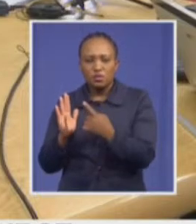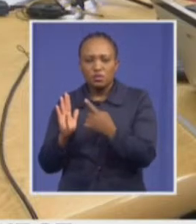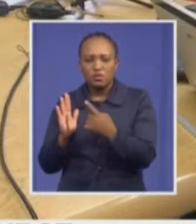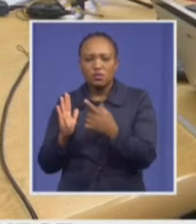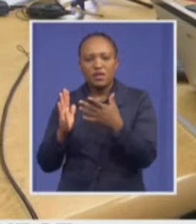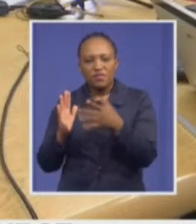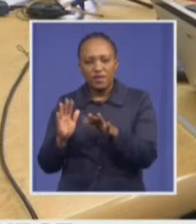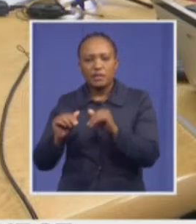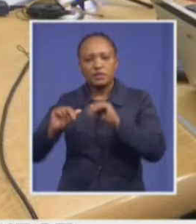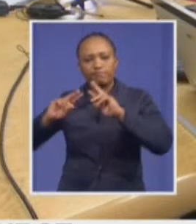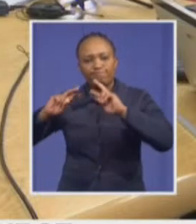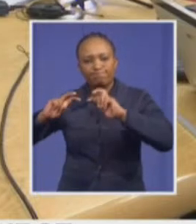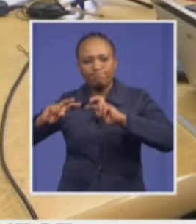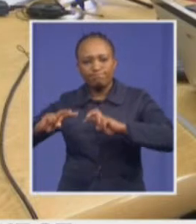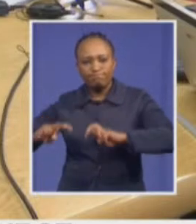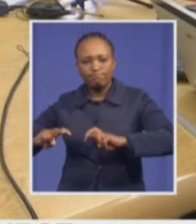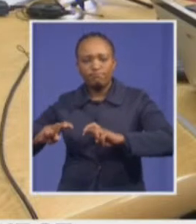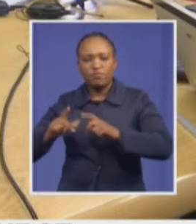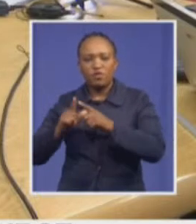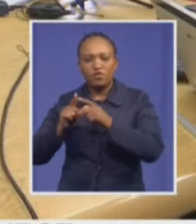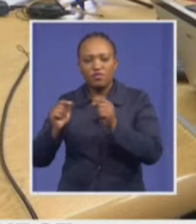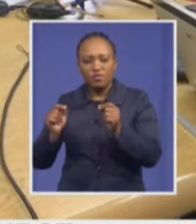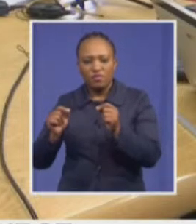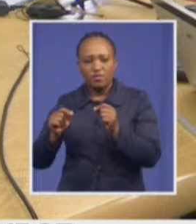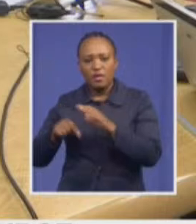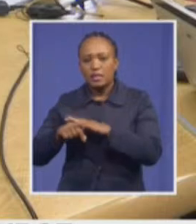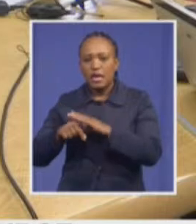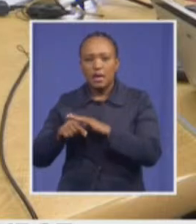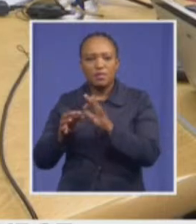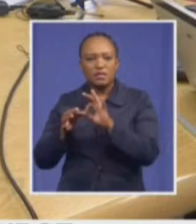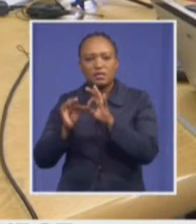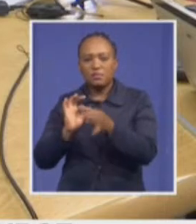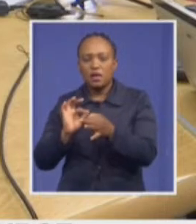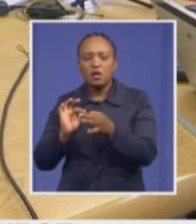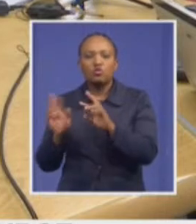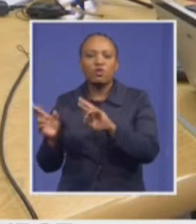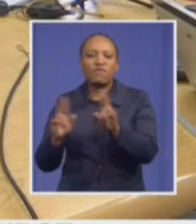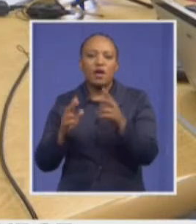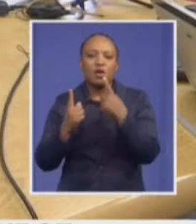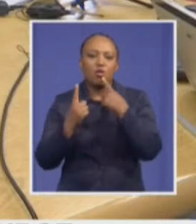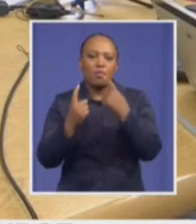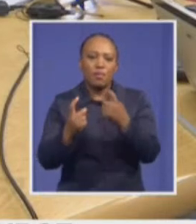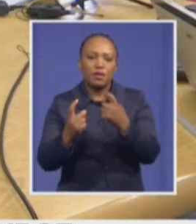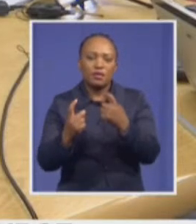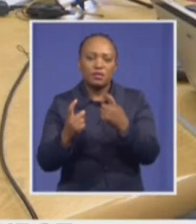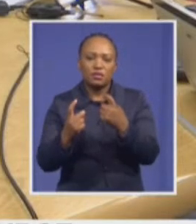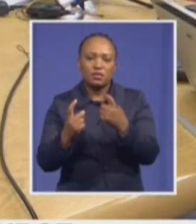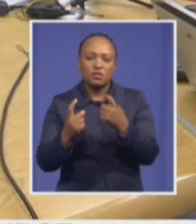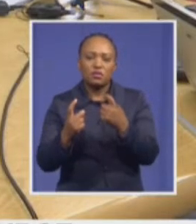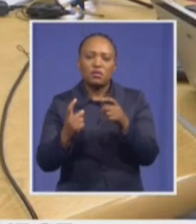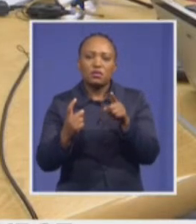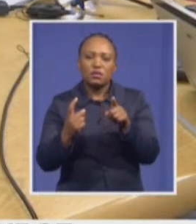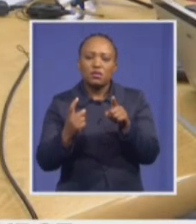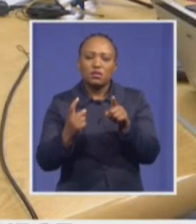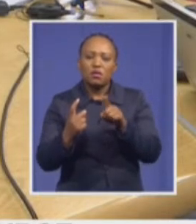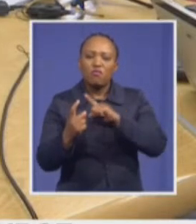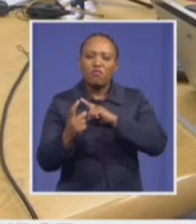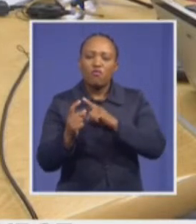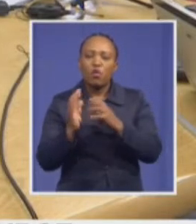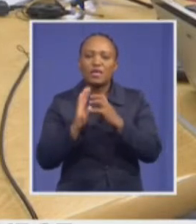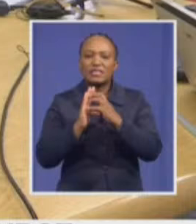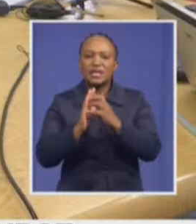time having expired for referring the complaint to the tribunal in terms of Section 50, Subsection 2 of the Competition